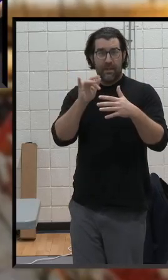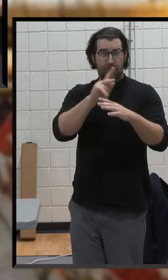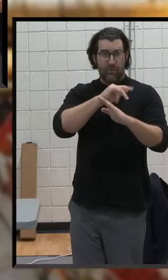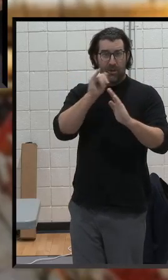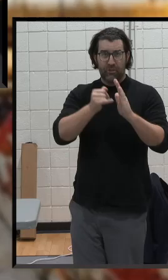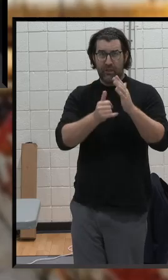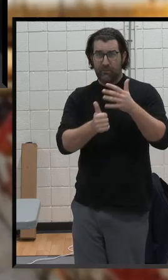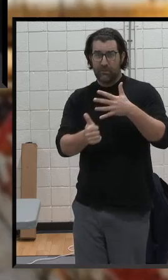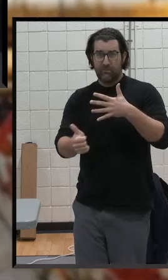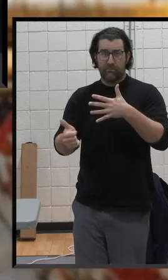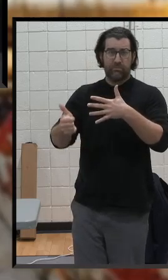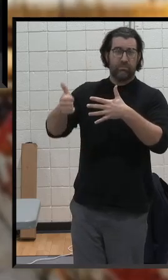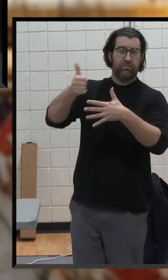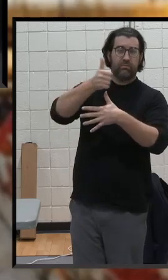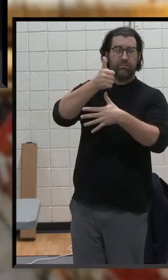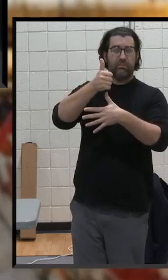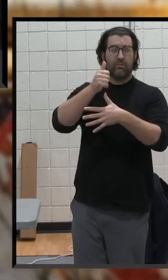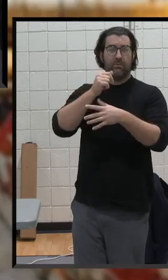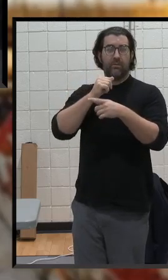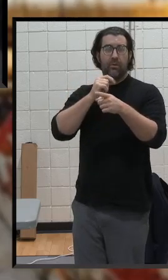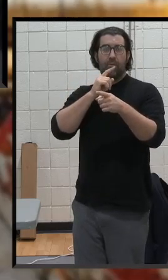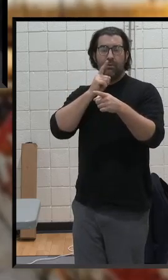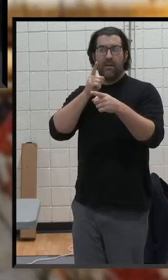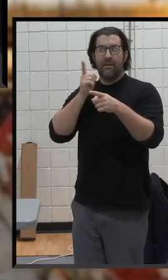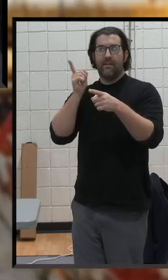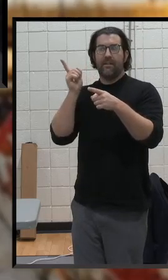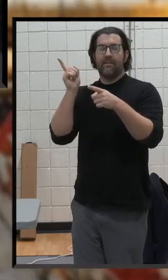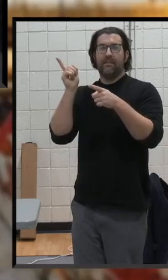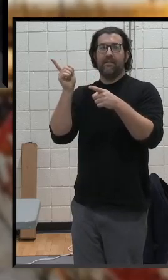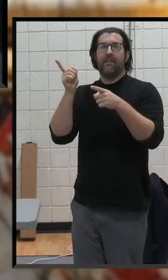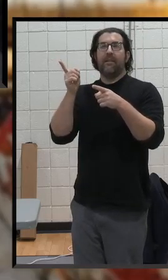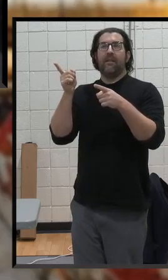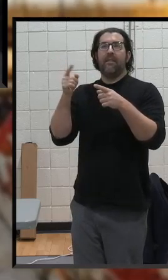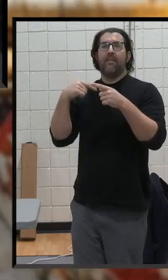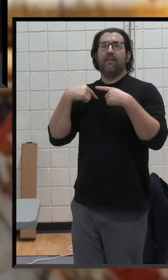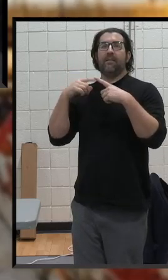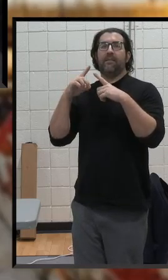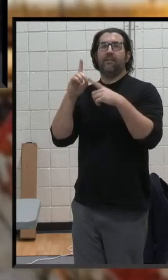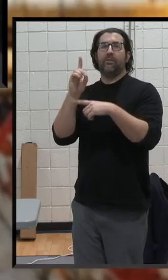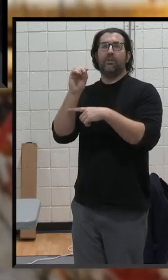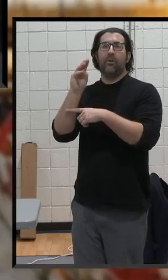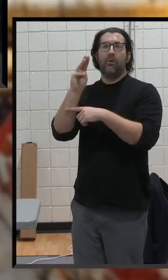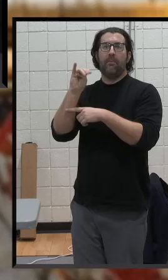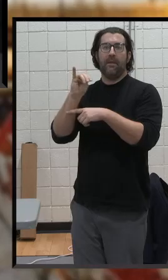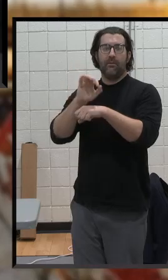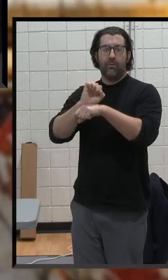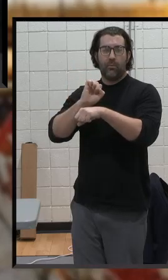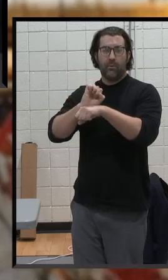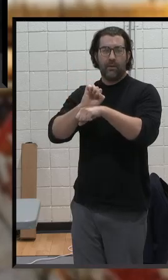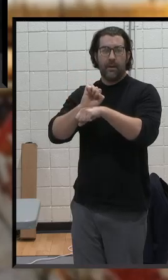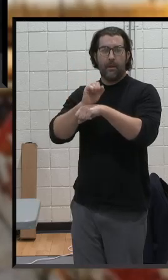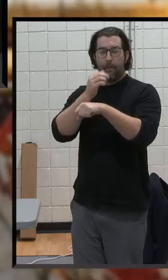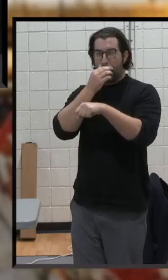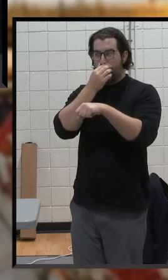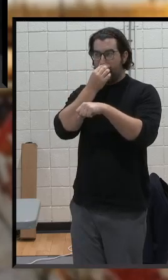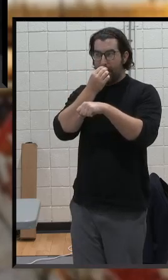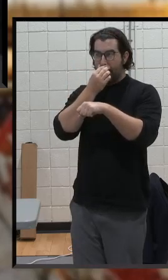line. The reality is the city, our department, is working on